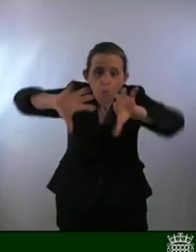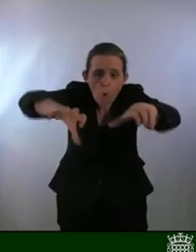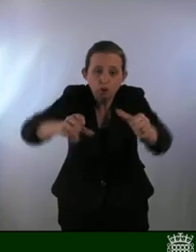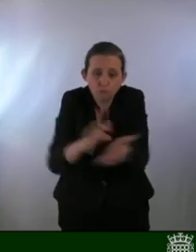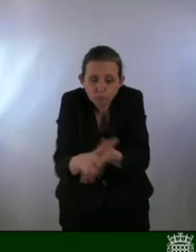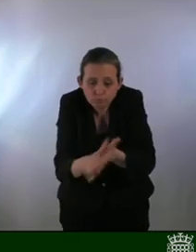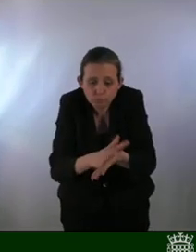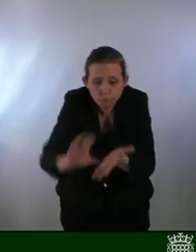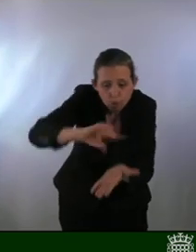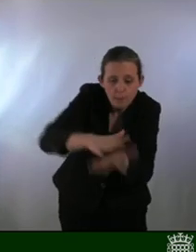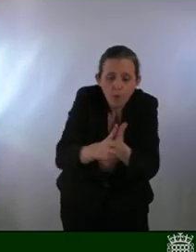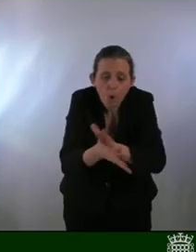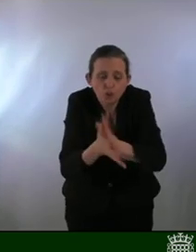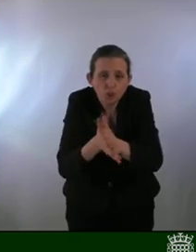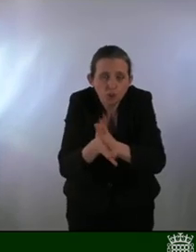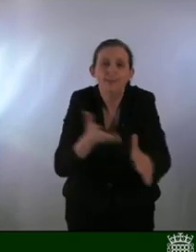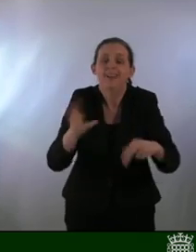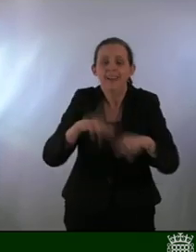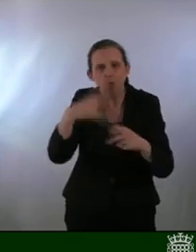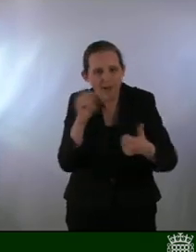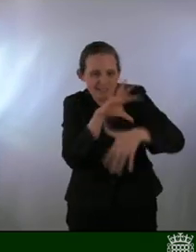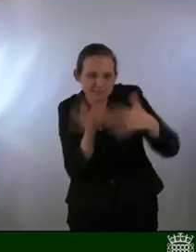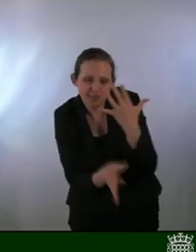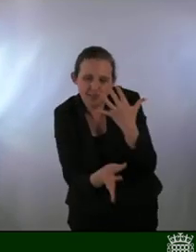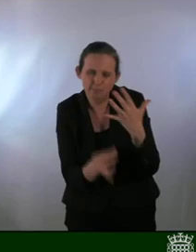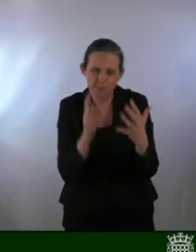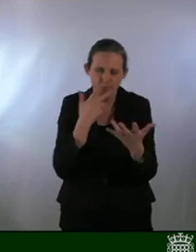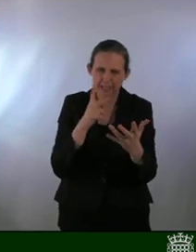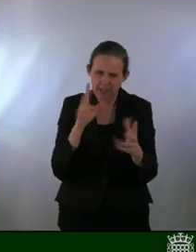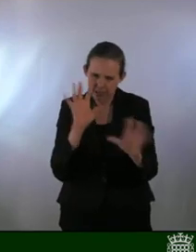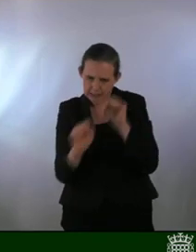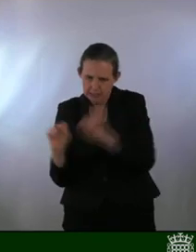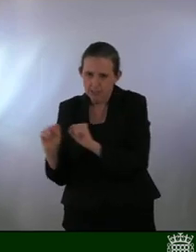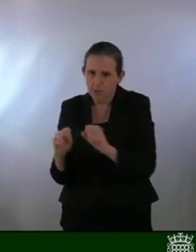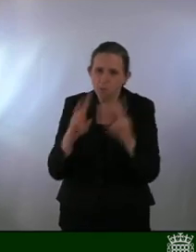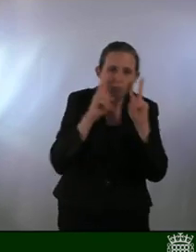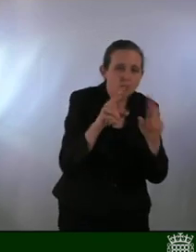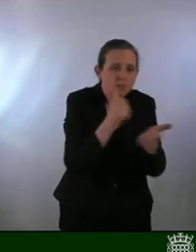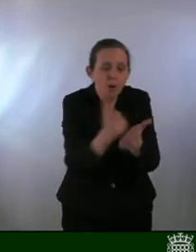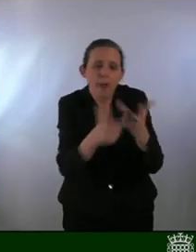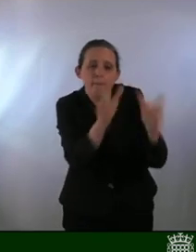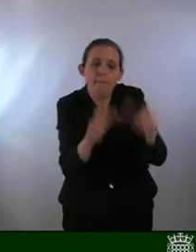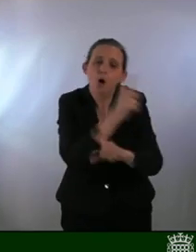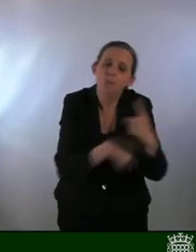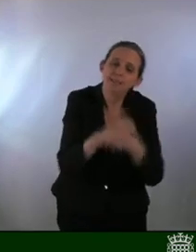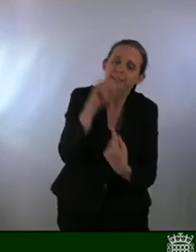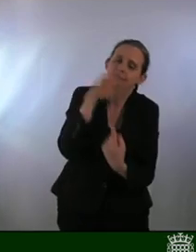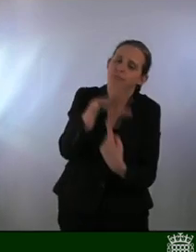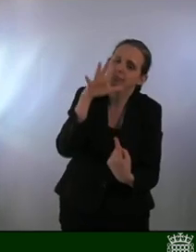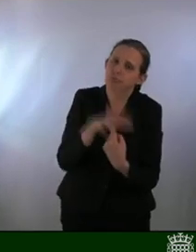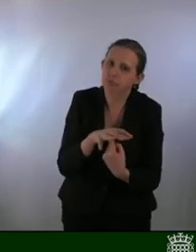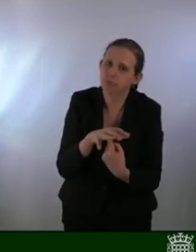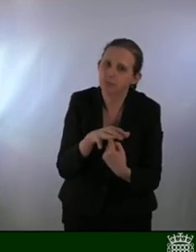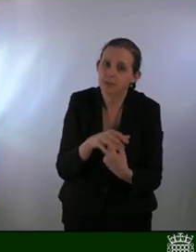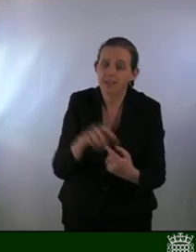health advice if you have symptoms, looking out for the most vulnerable in the community. Mr. Speaker,